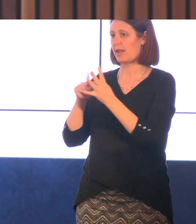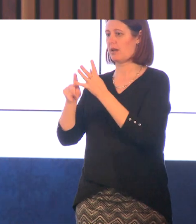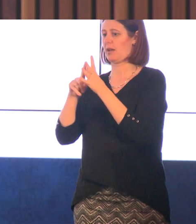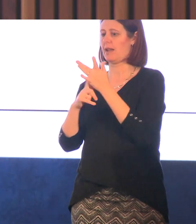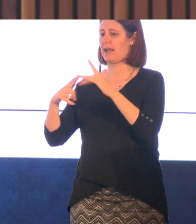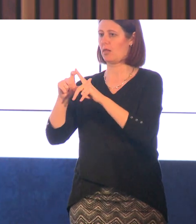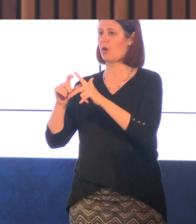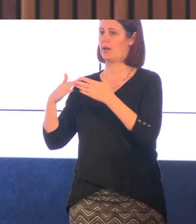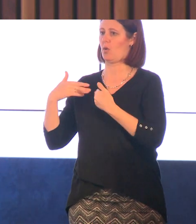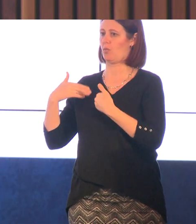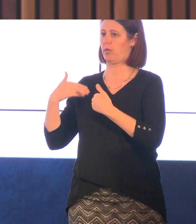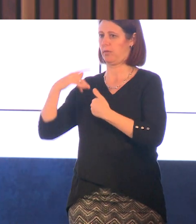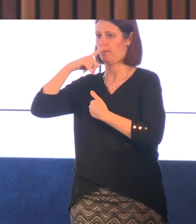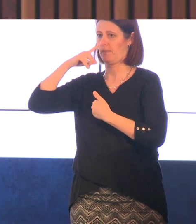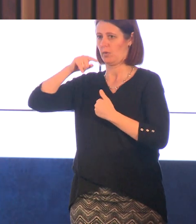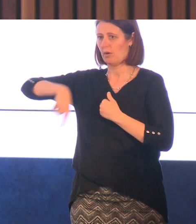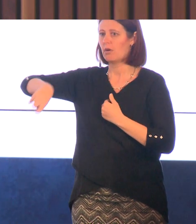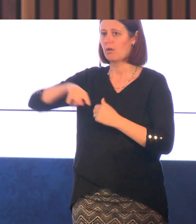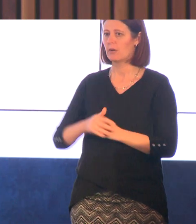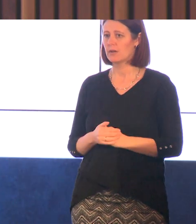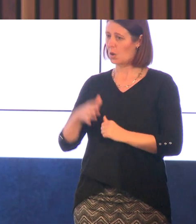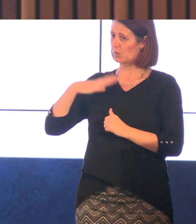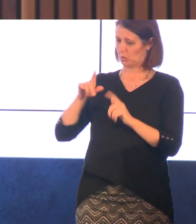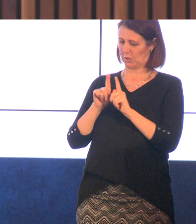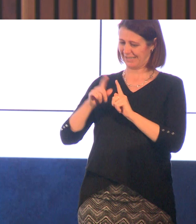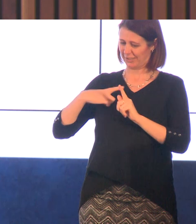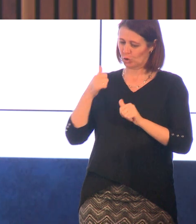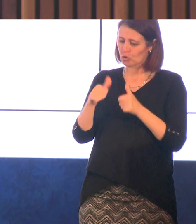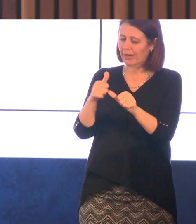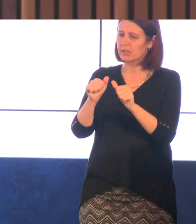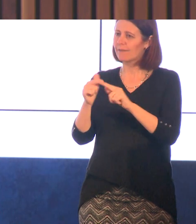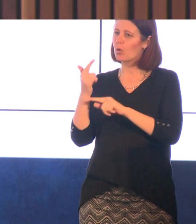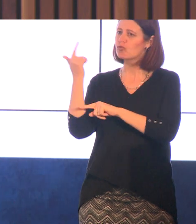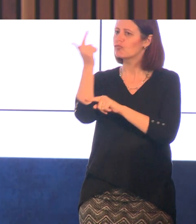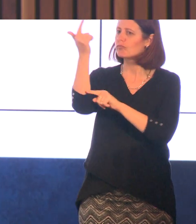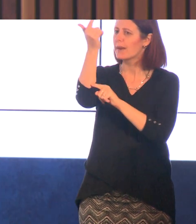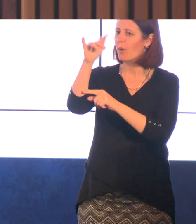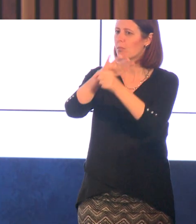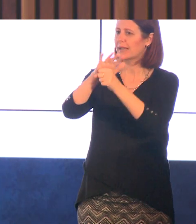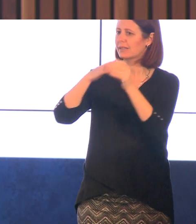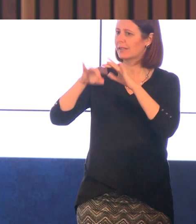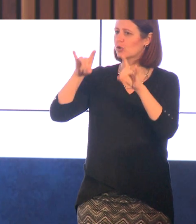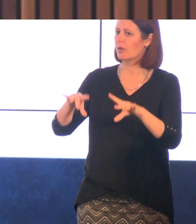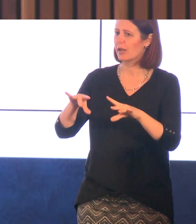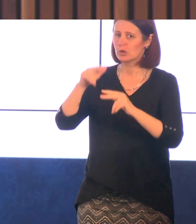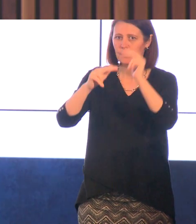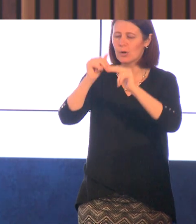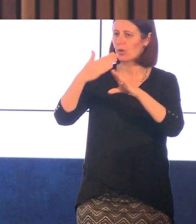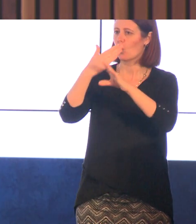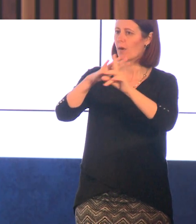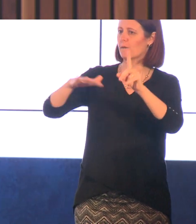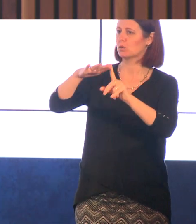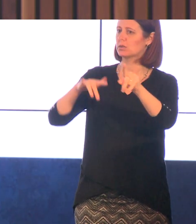health assistants. We also need strategies in very remote communities of Australia to build the workforce.